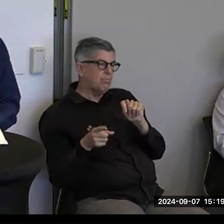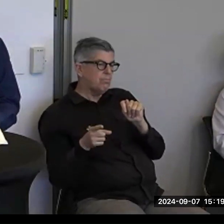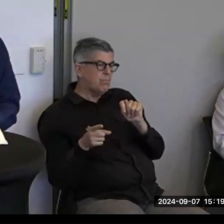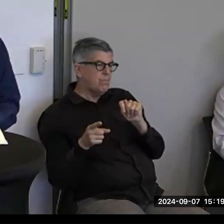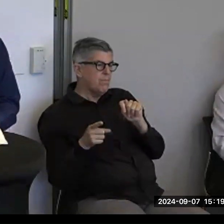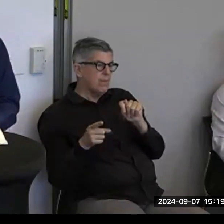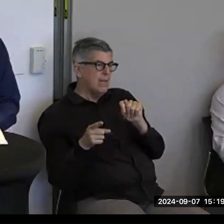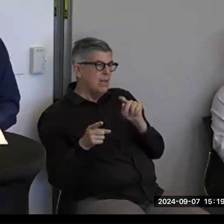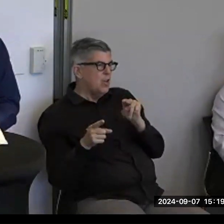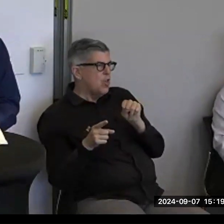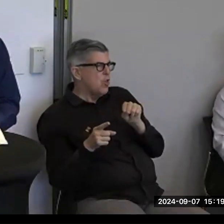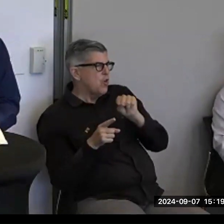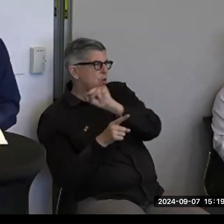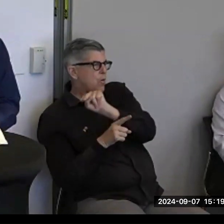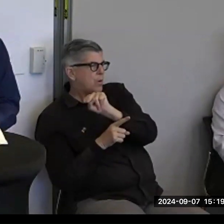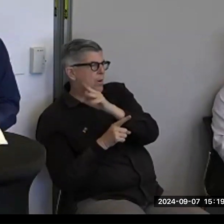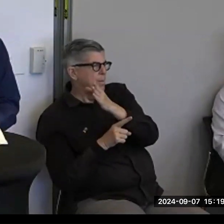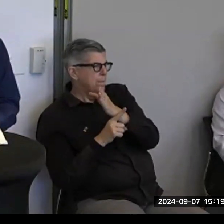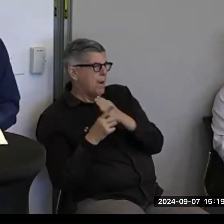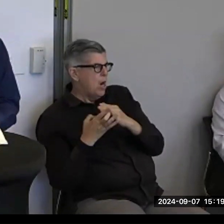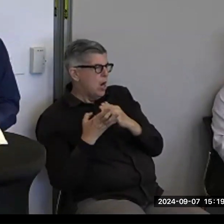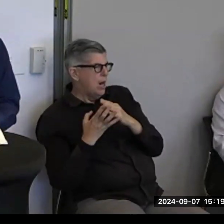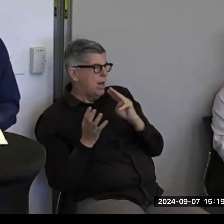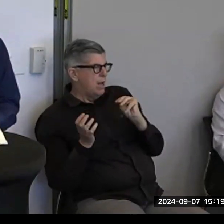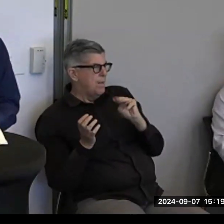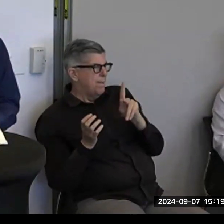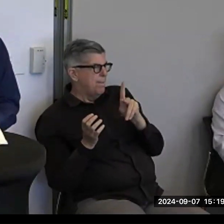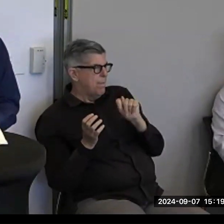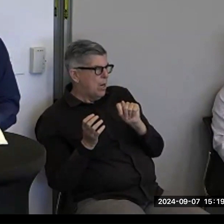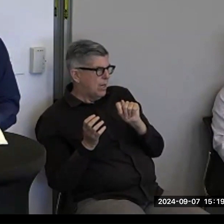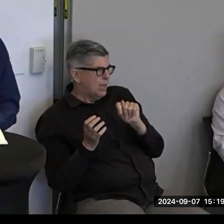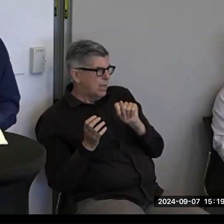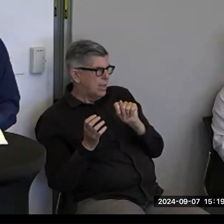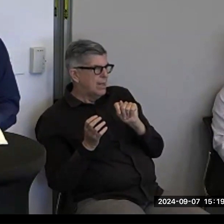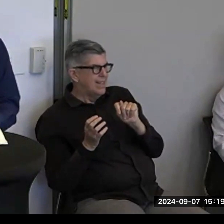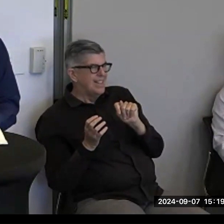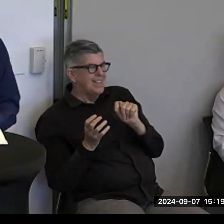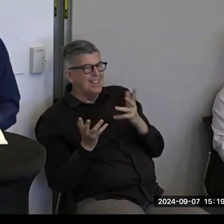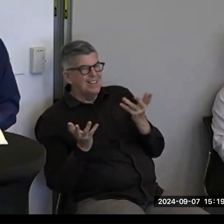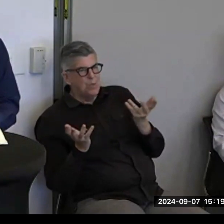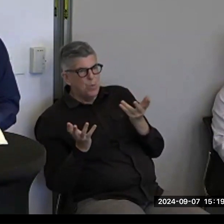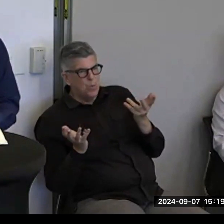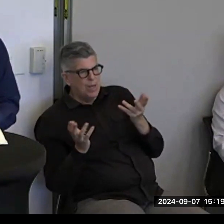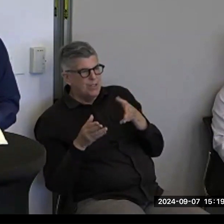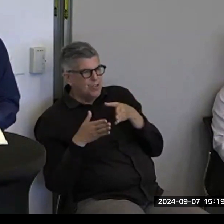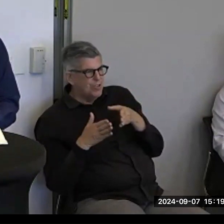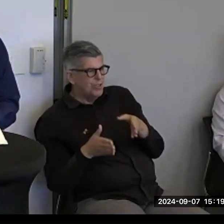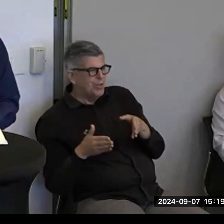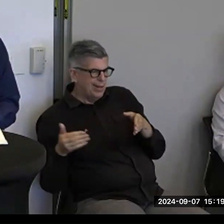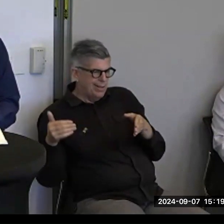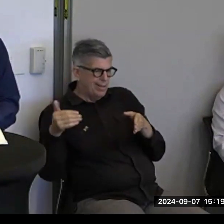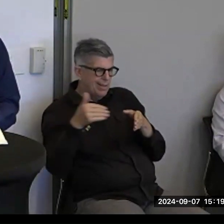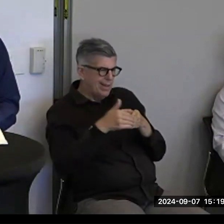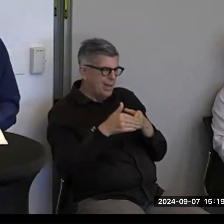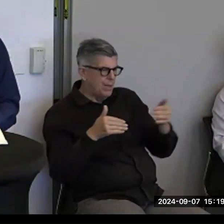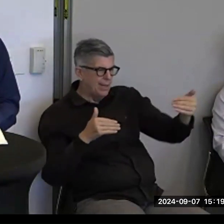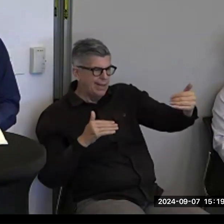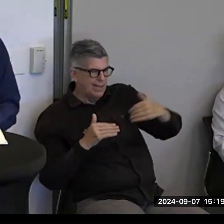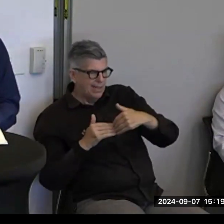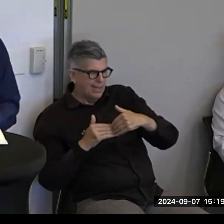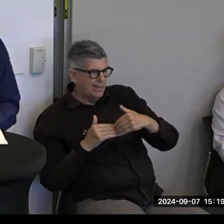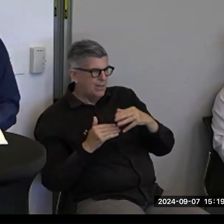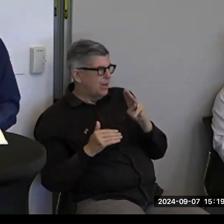north side of Market. Tell me what streets are running into Market.